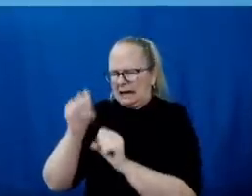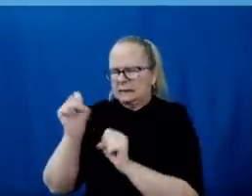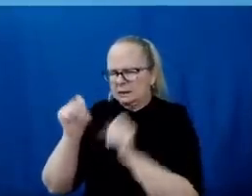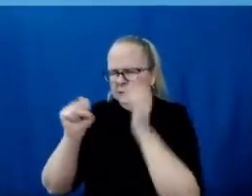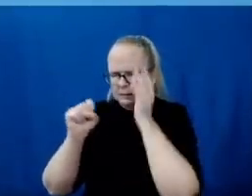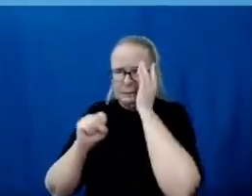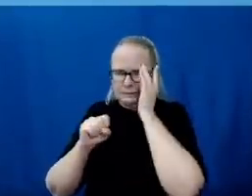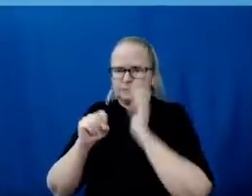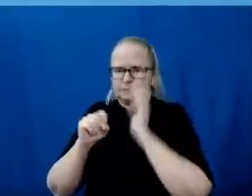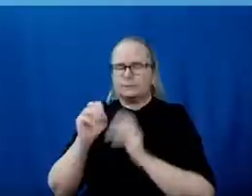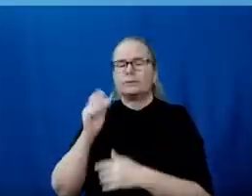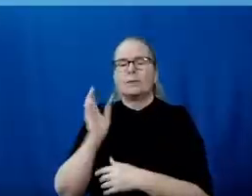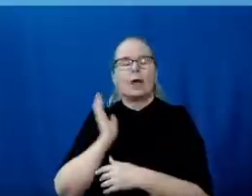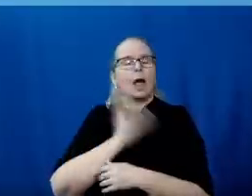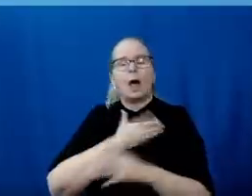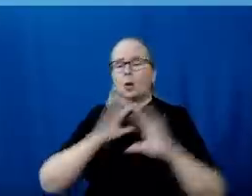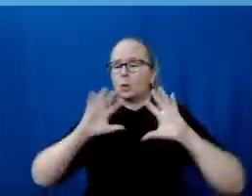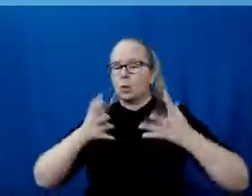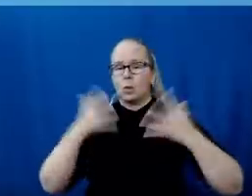work. Our group